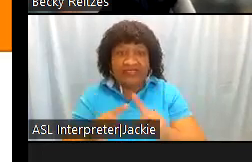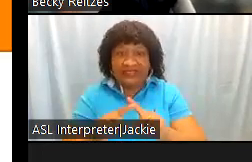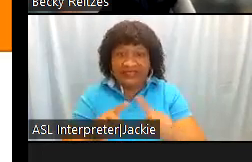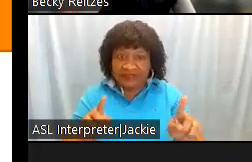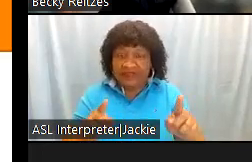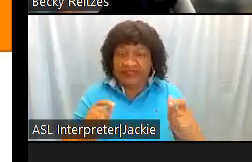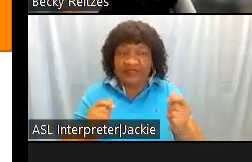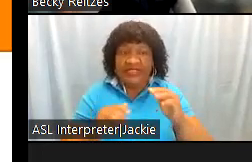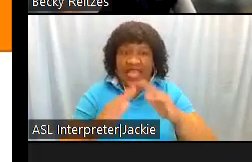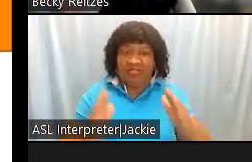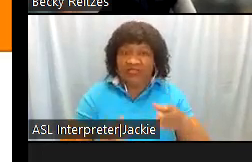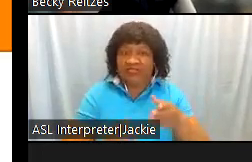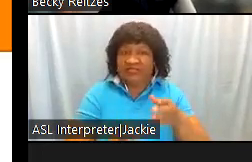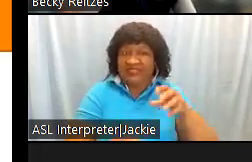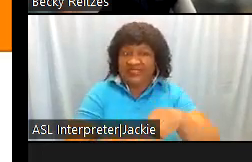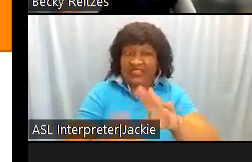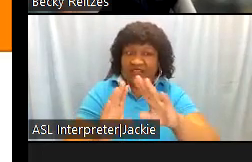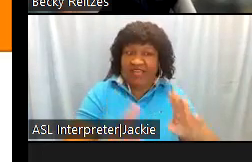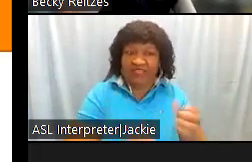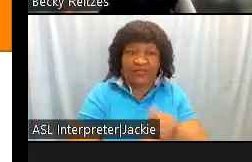take care of our elders and our family members.